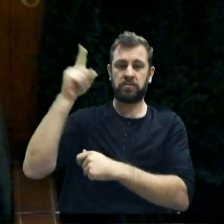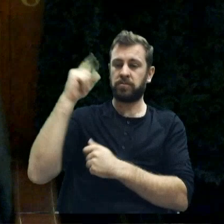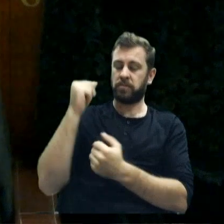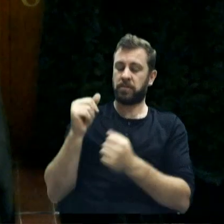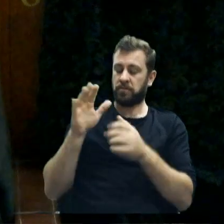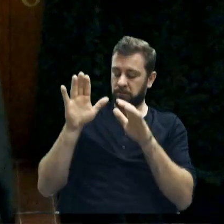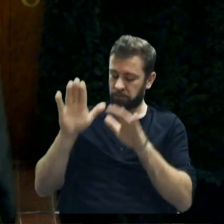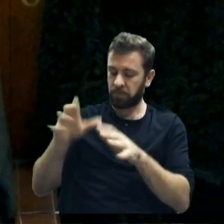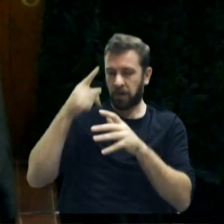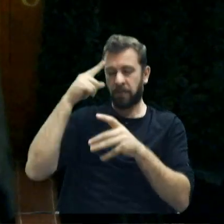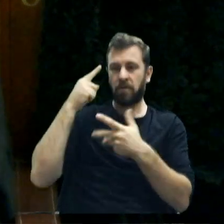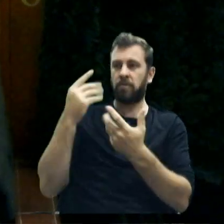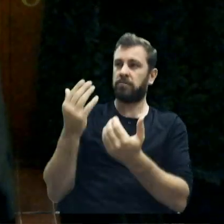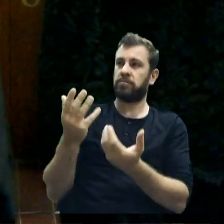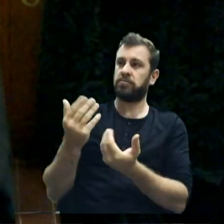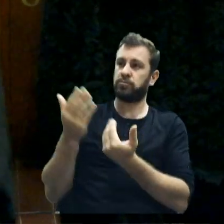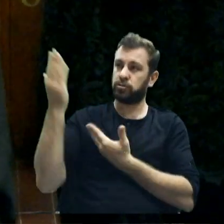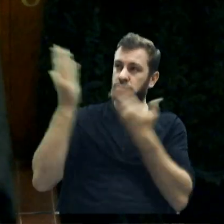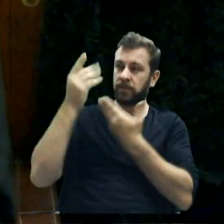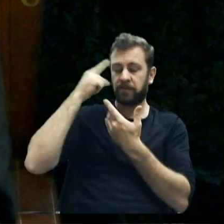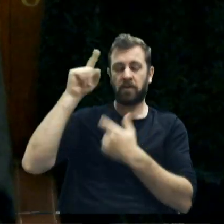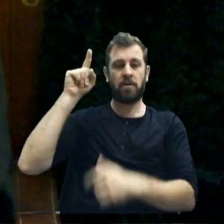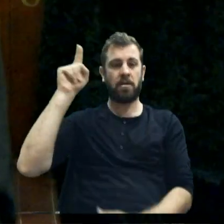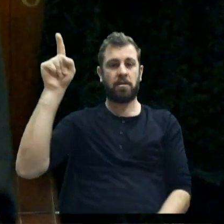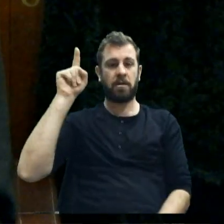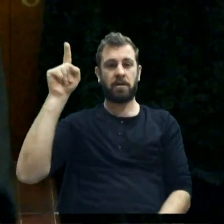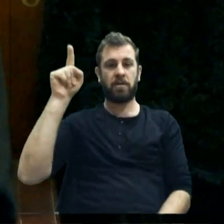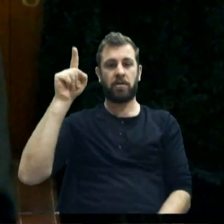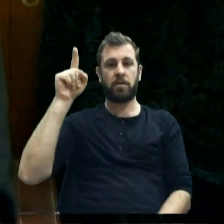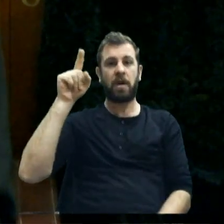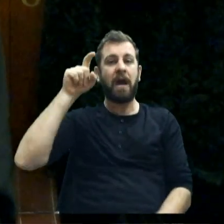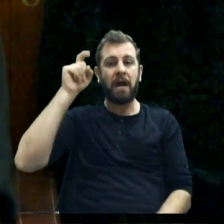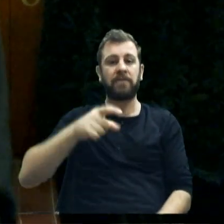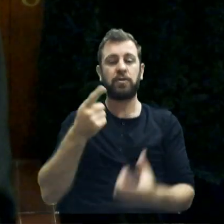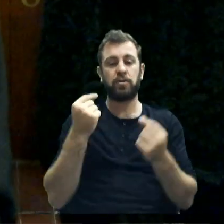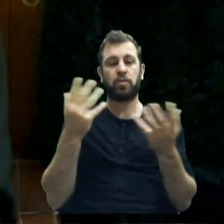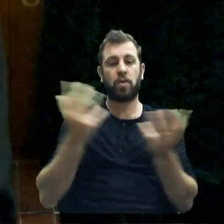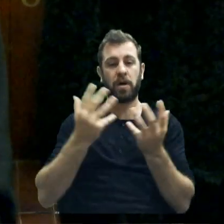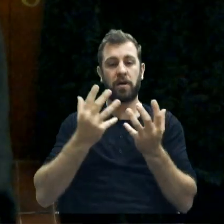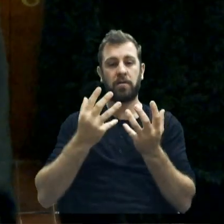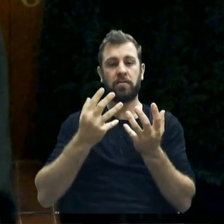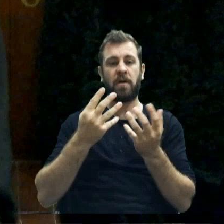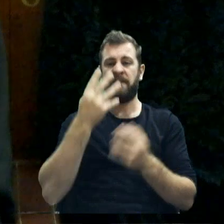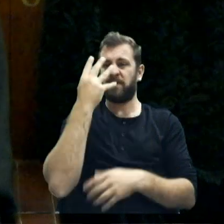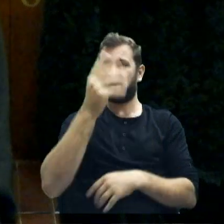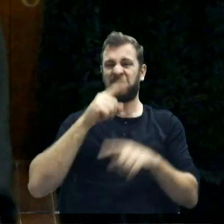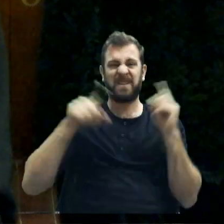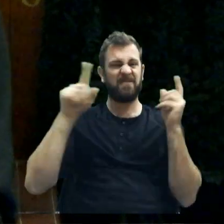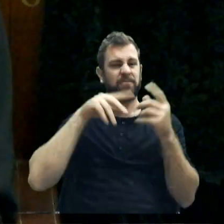Allah, we must examine four different relationships in our life.